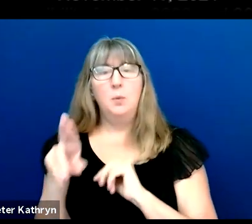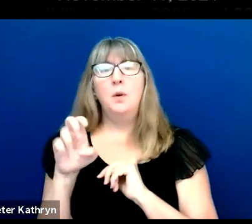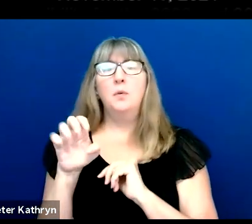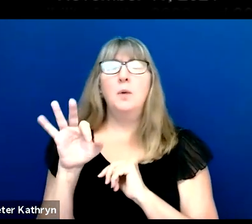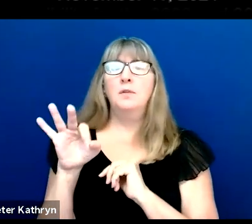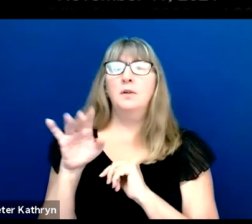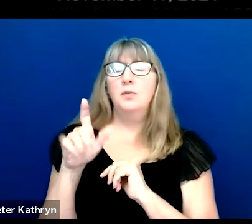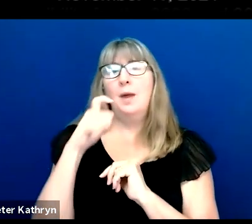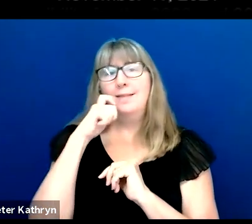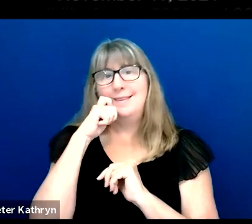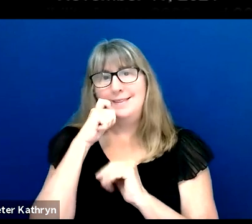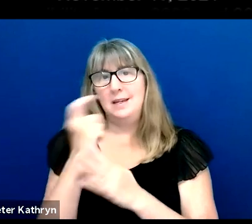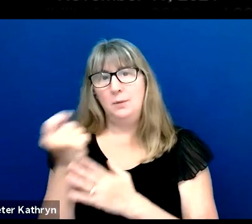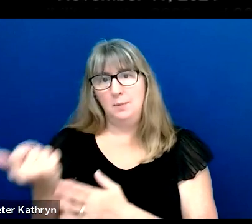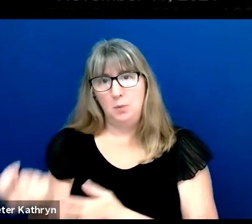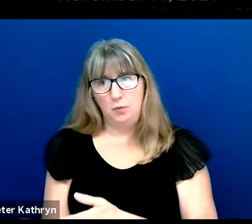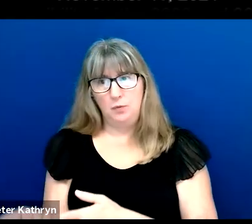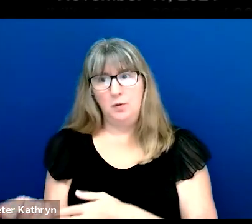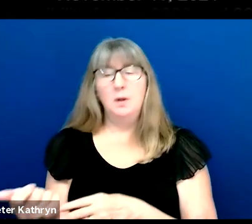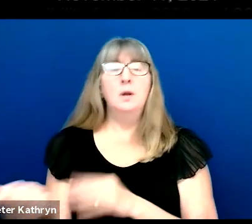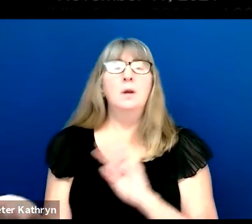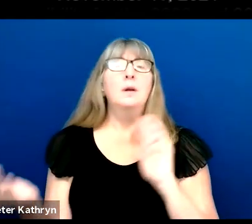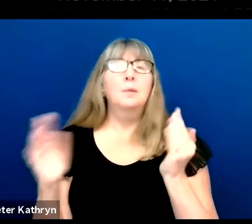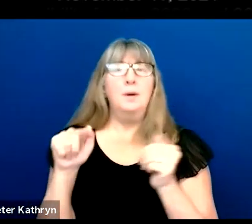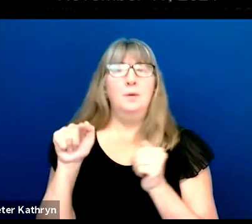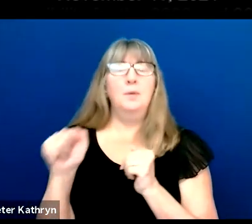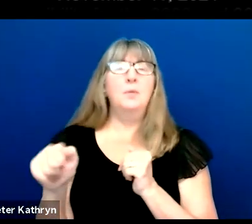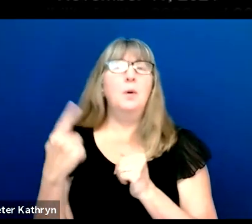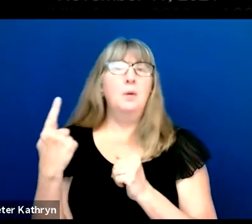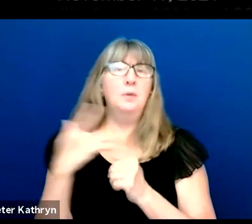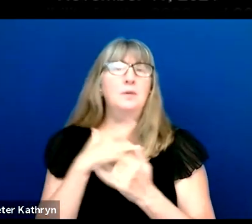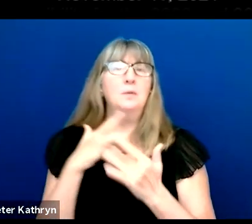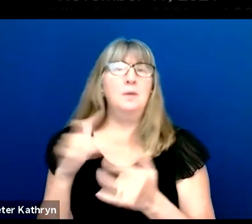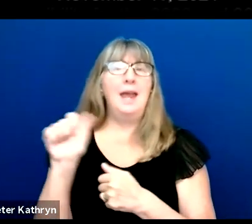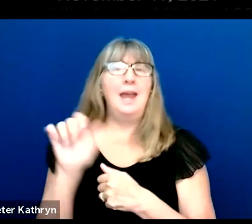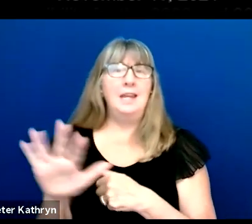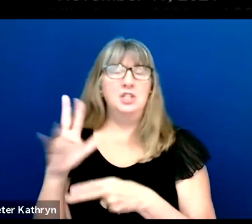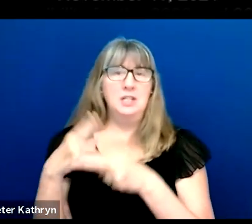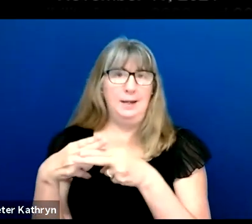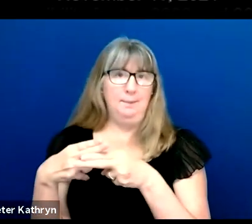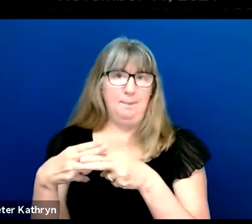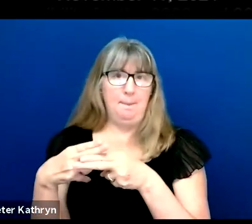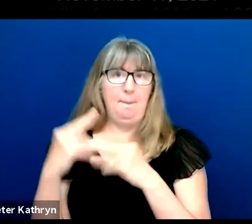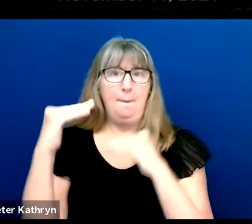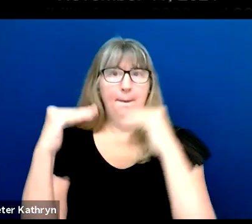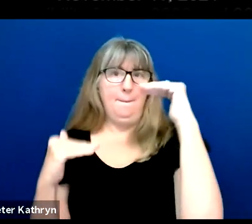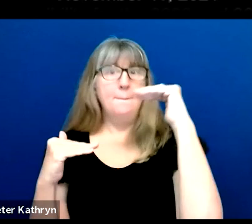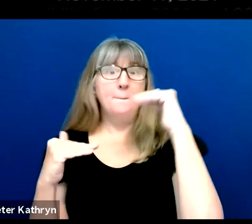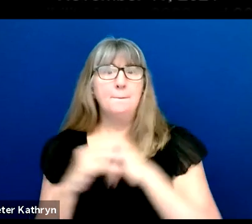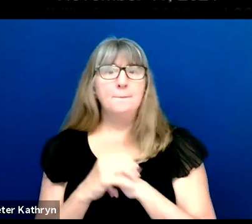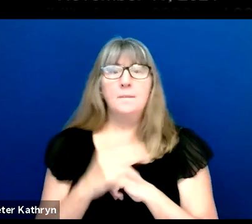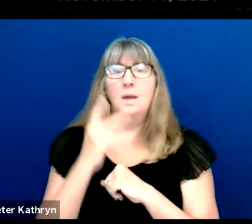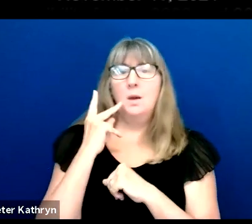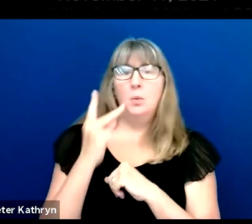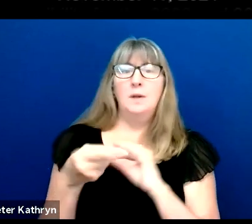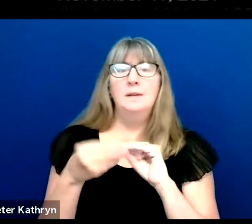removed versus a resume with a stereotypically Asian name. And we see stats on the right that say 1